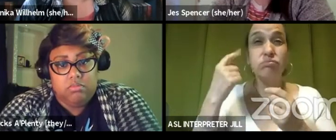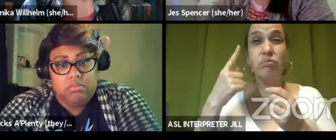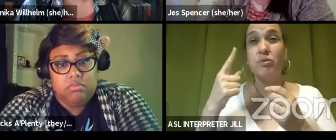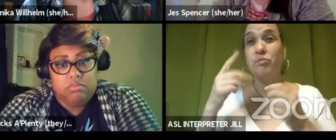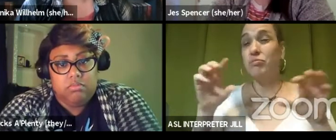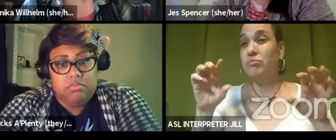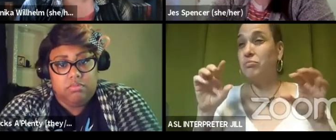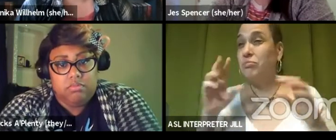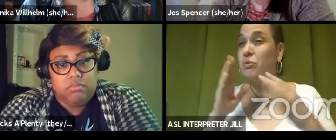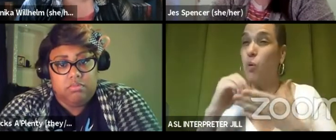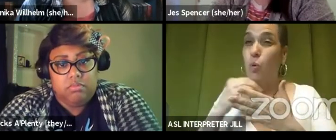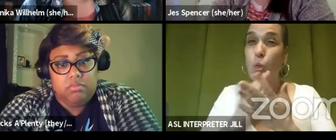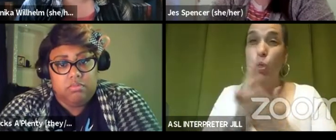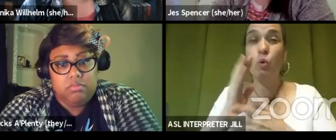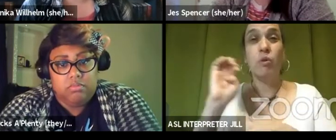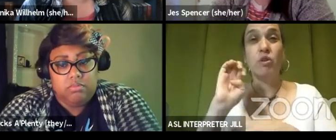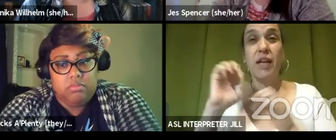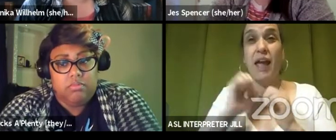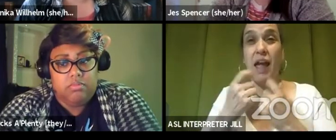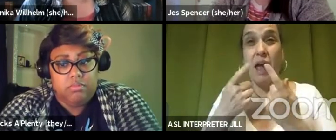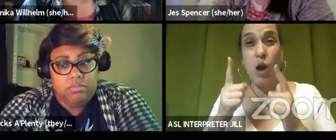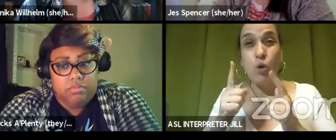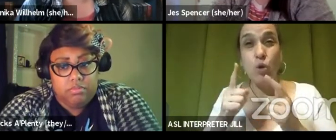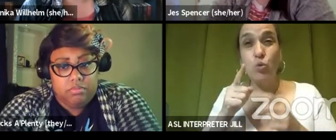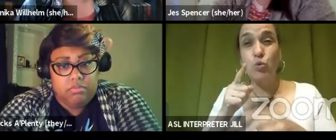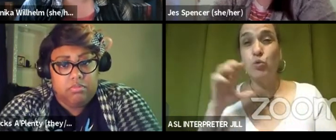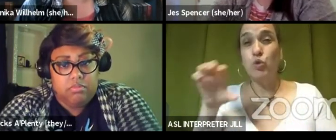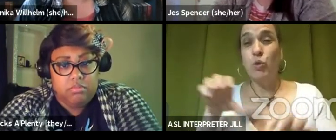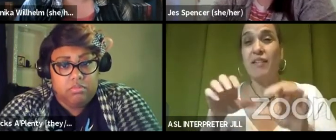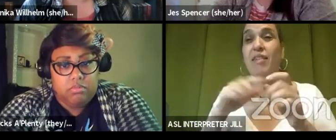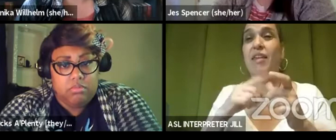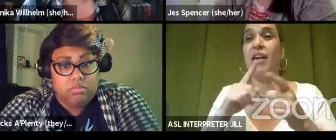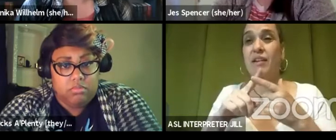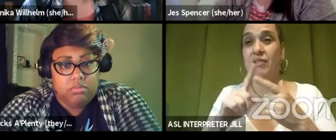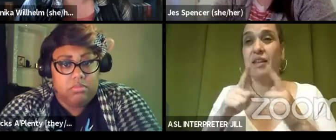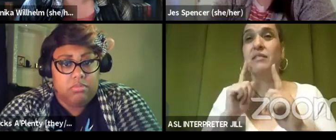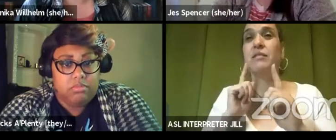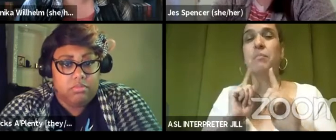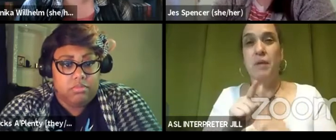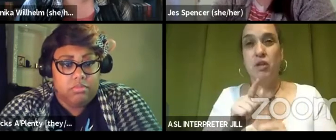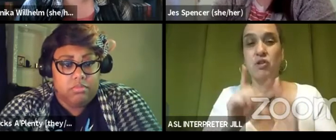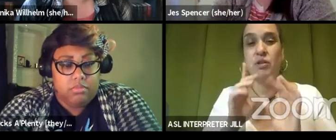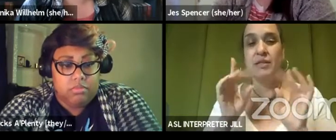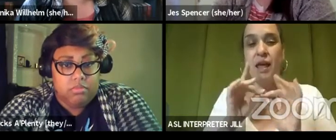you doing? That way, again, it's mission statement and vision.